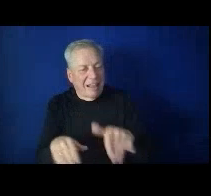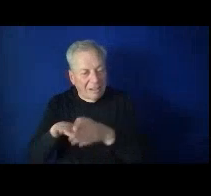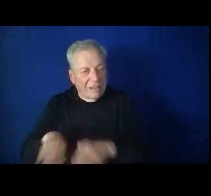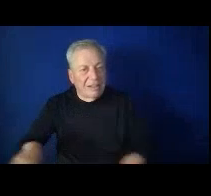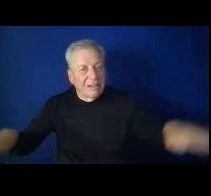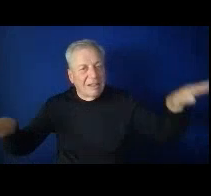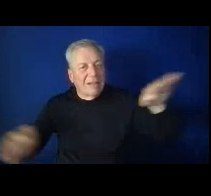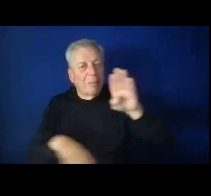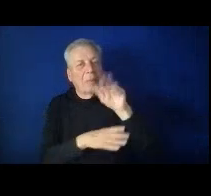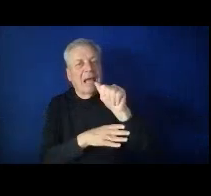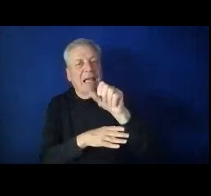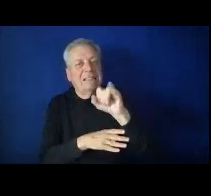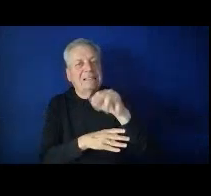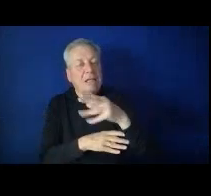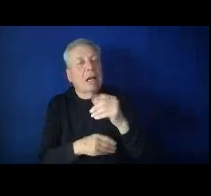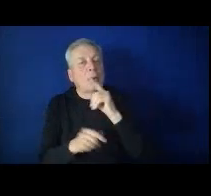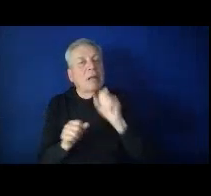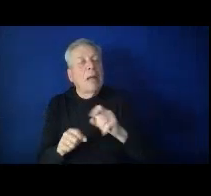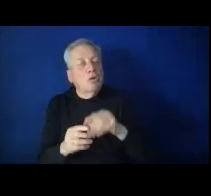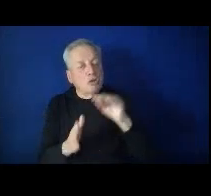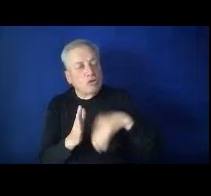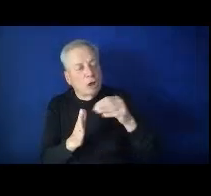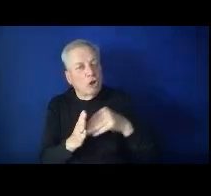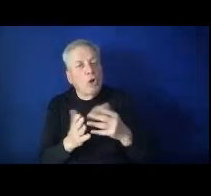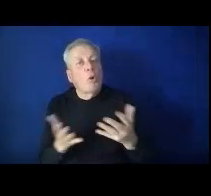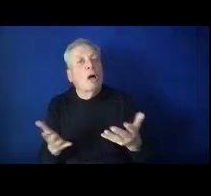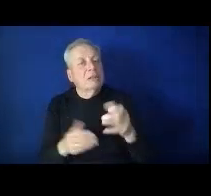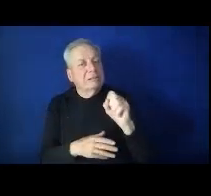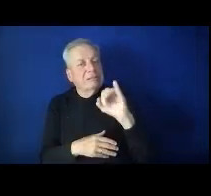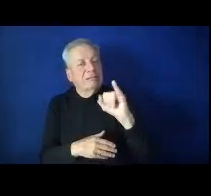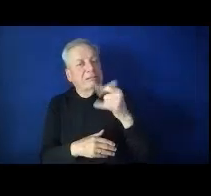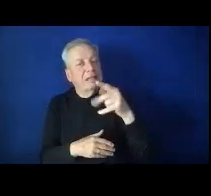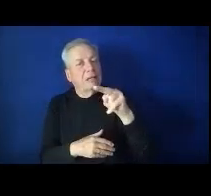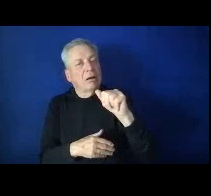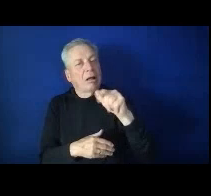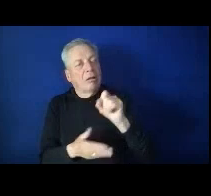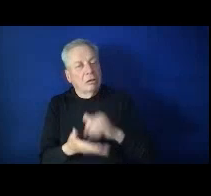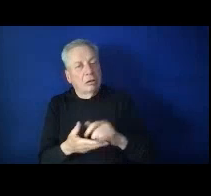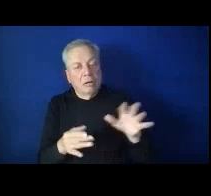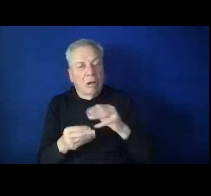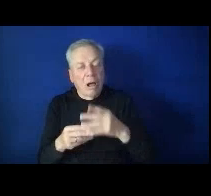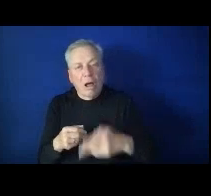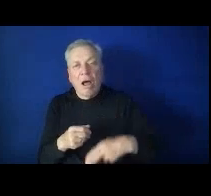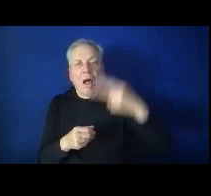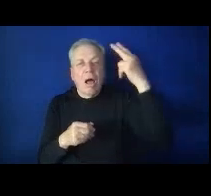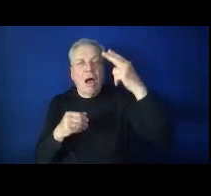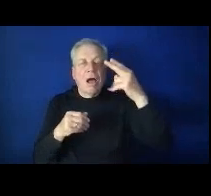the goal is to be able to record signals that could lead up to hydrothermal explosion, like what happened